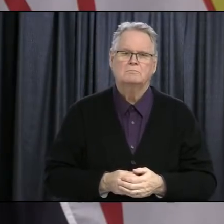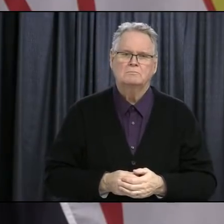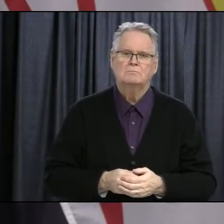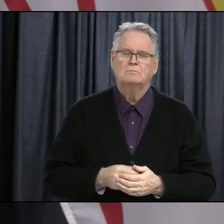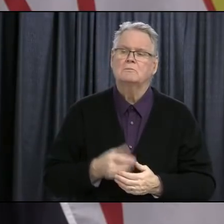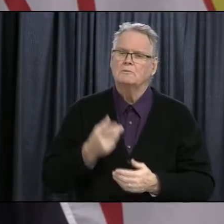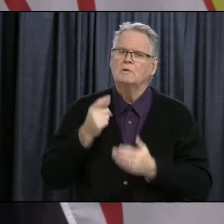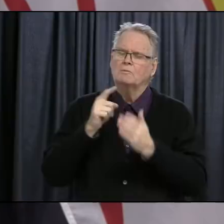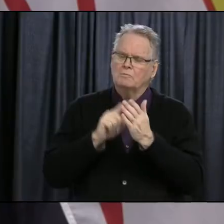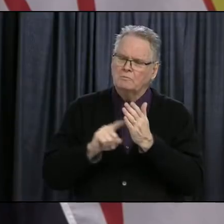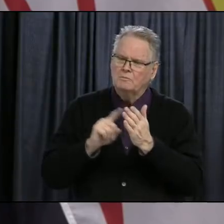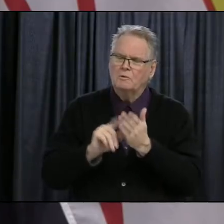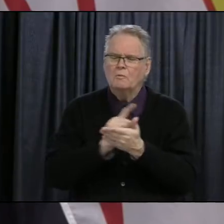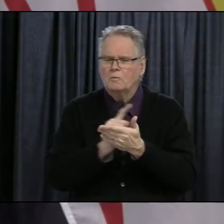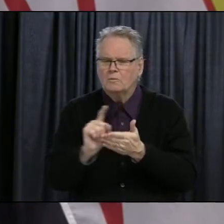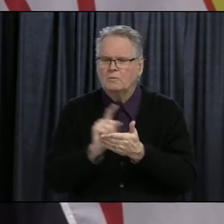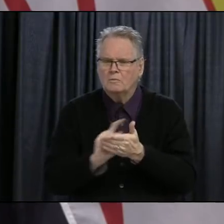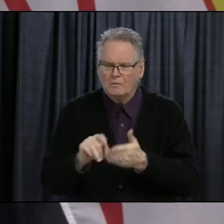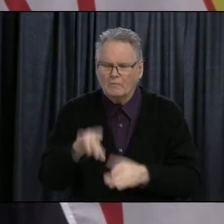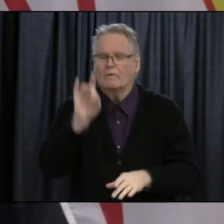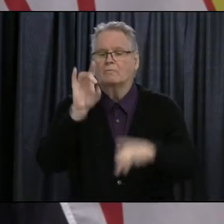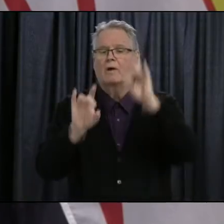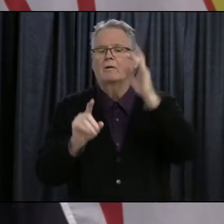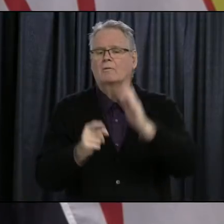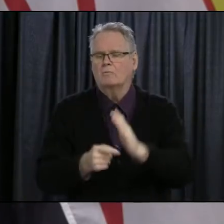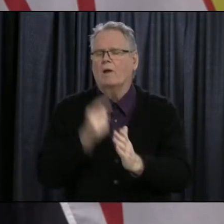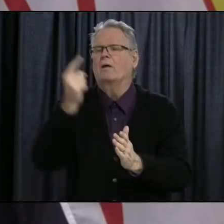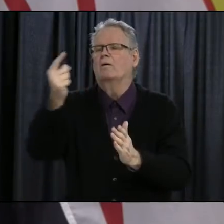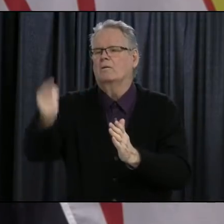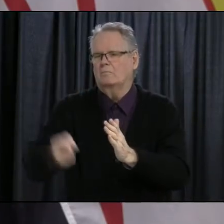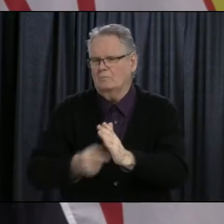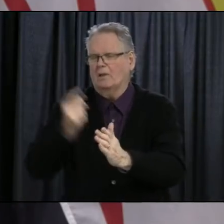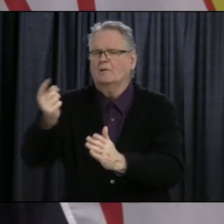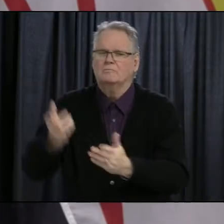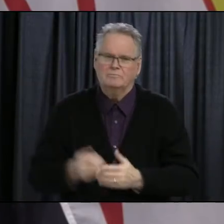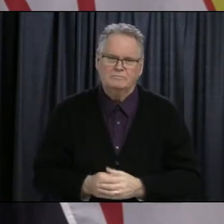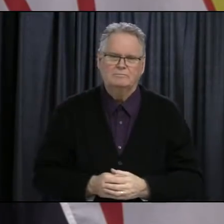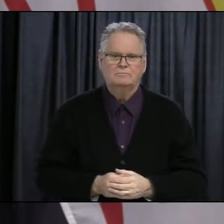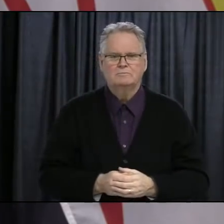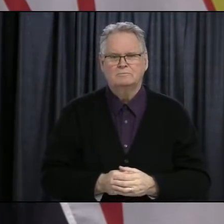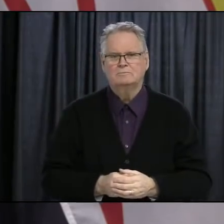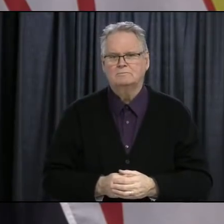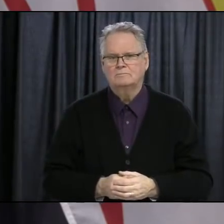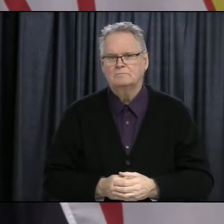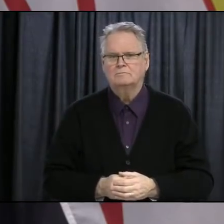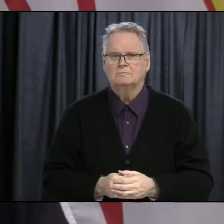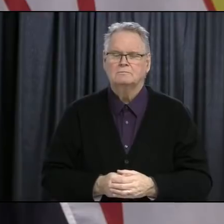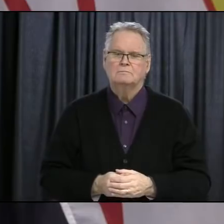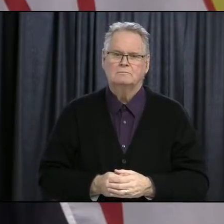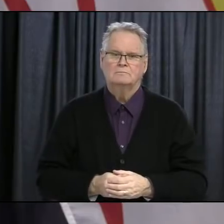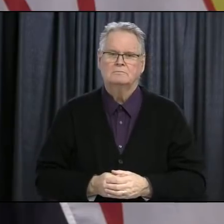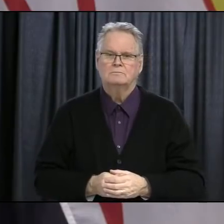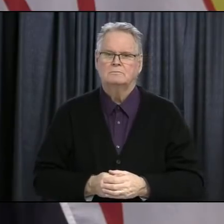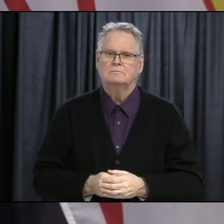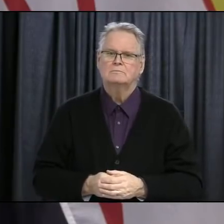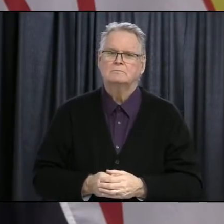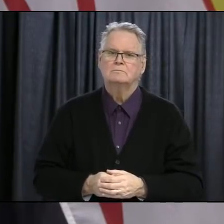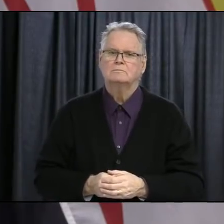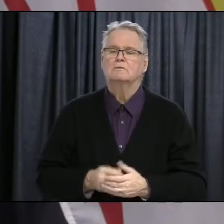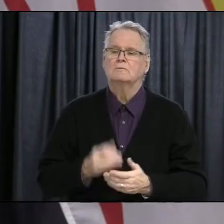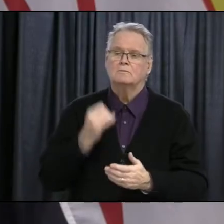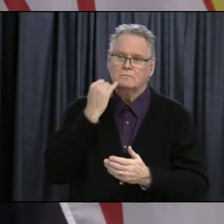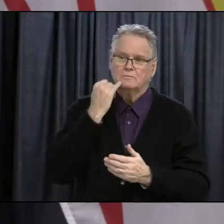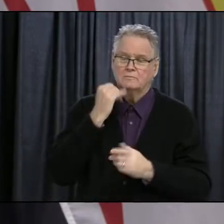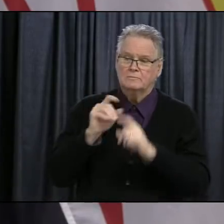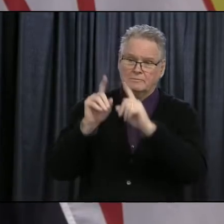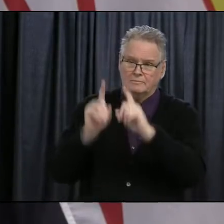results that come back that are what we call a weak positive. And when we do retesting, especially if the